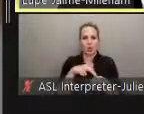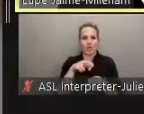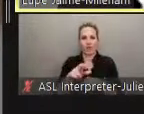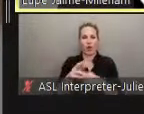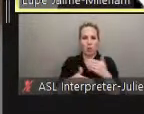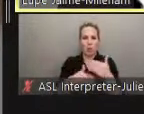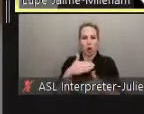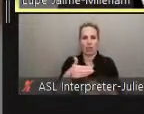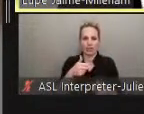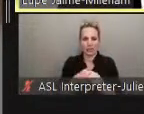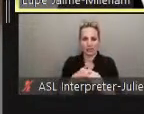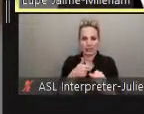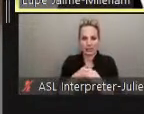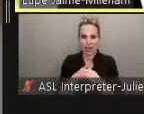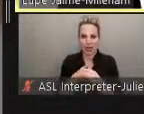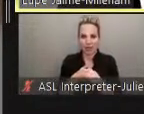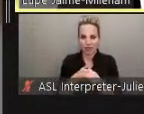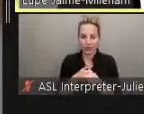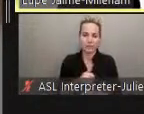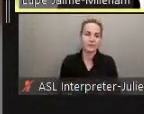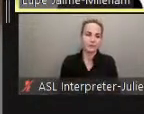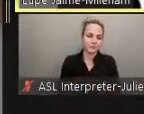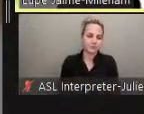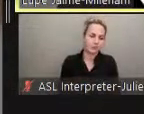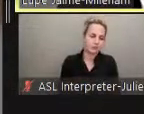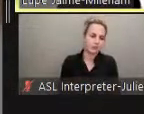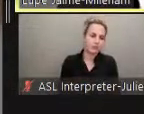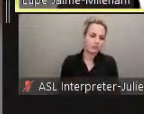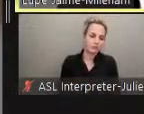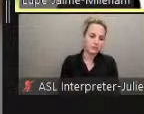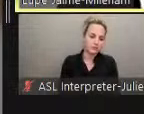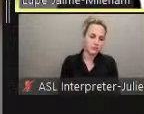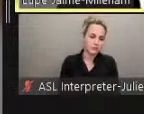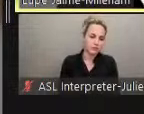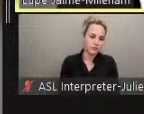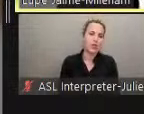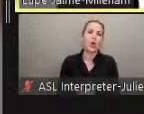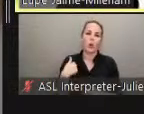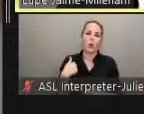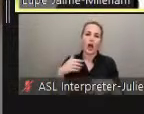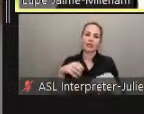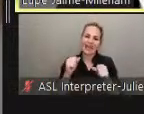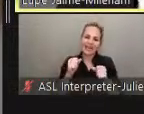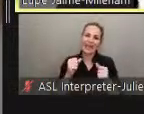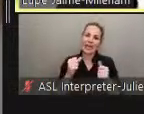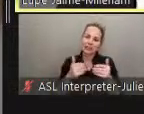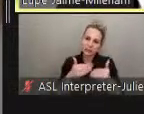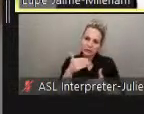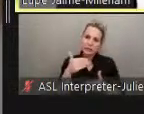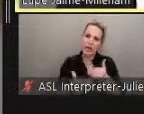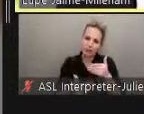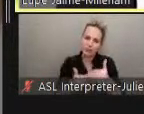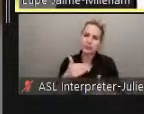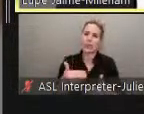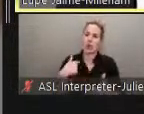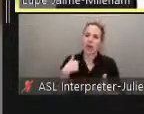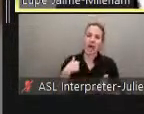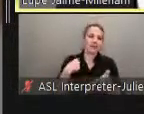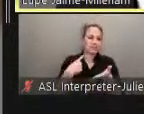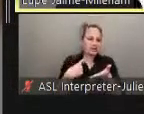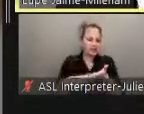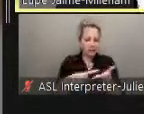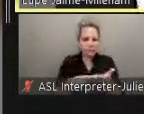itself. There is, you know, steps that we are taking, both as we're having conversations with